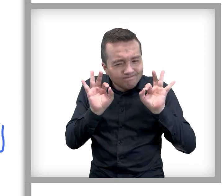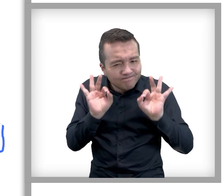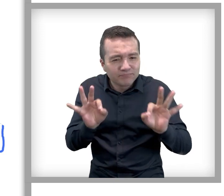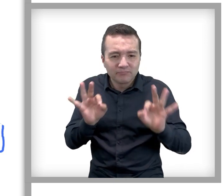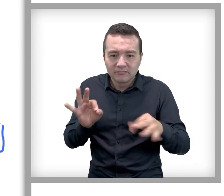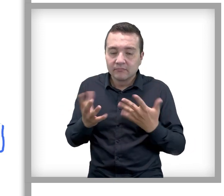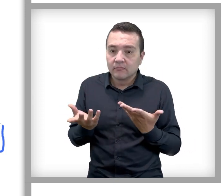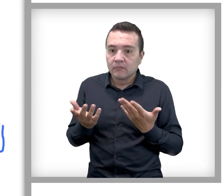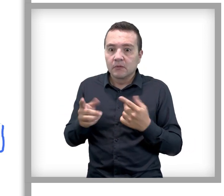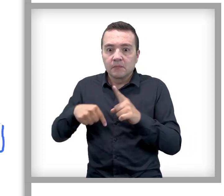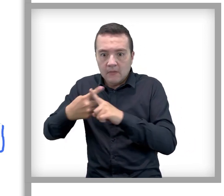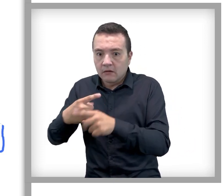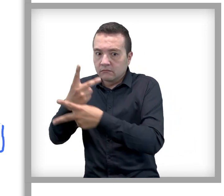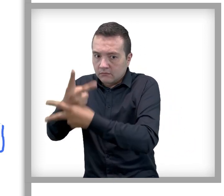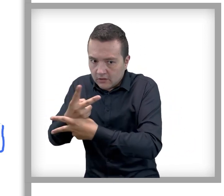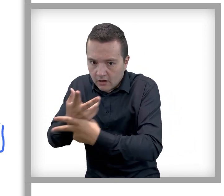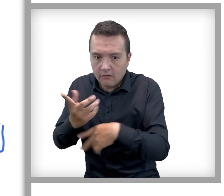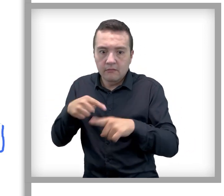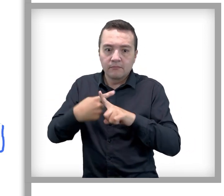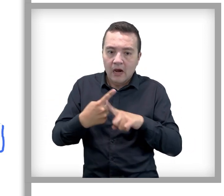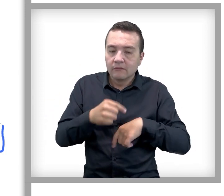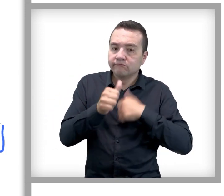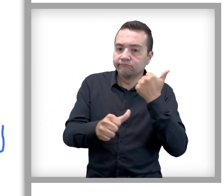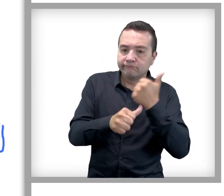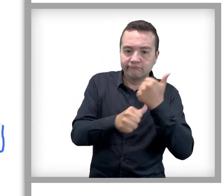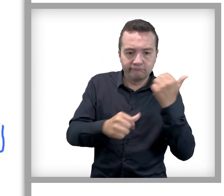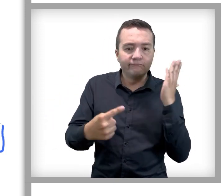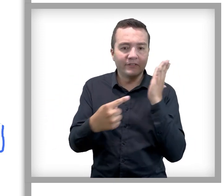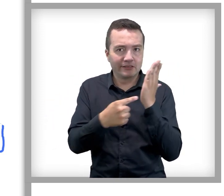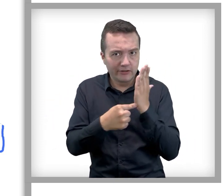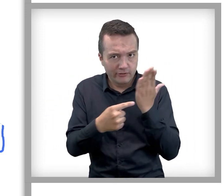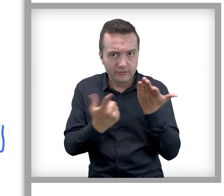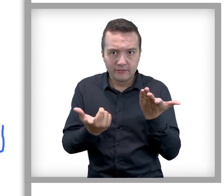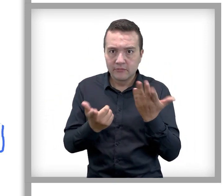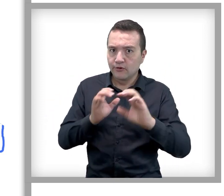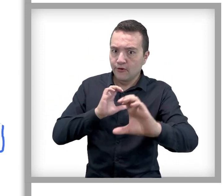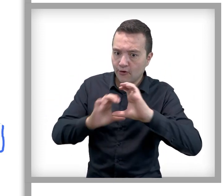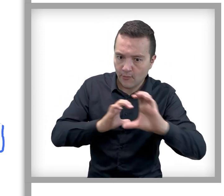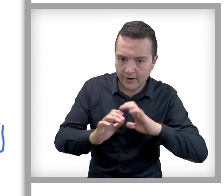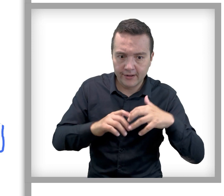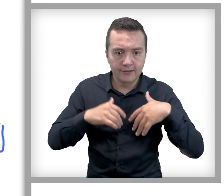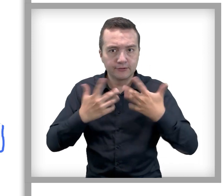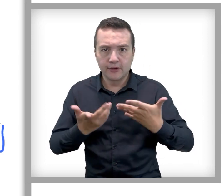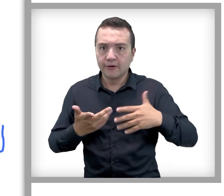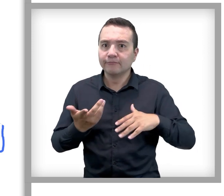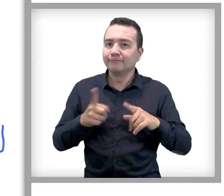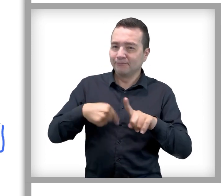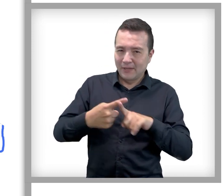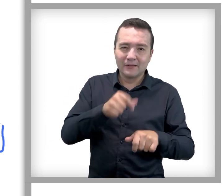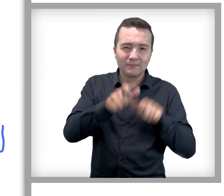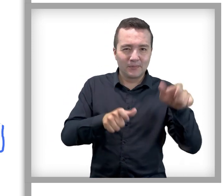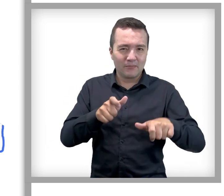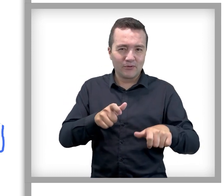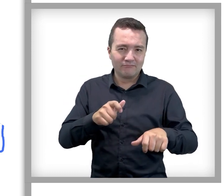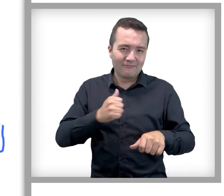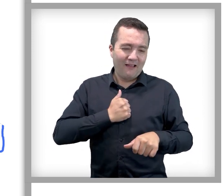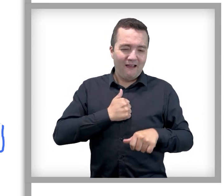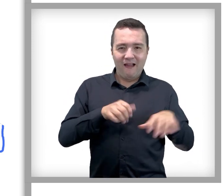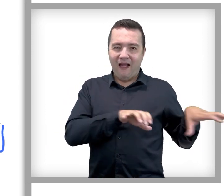barriers. Housing. We recognized that inaccessible environments are a barrier to independent